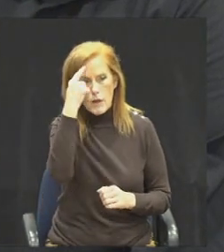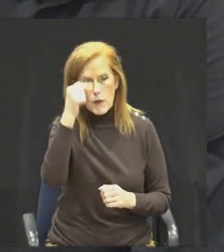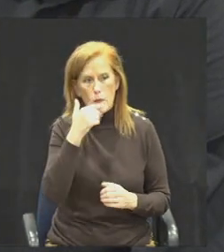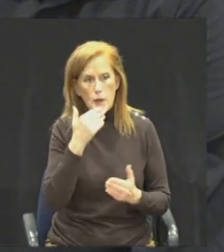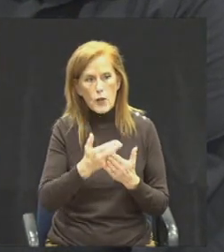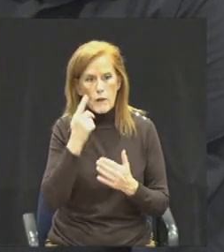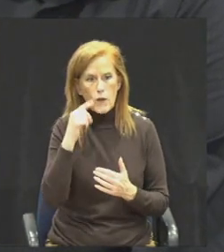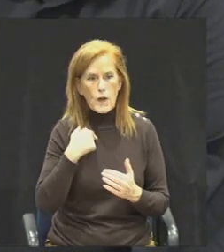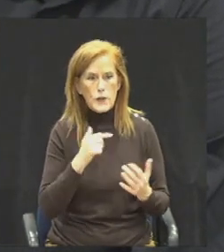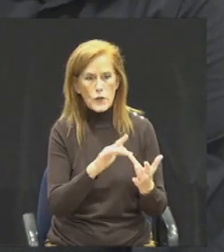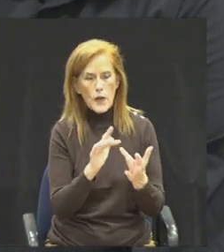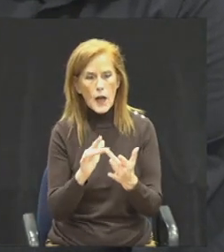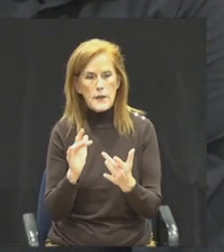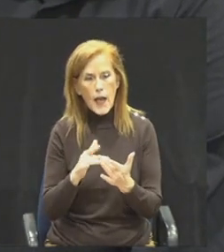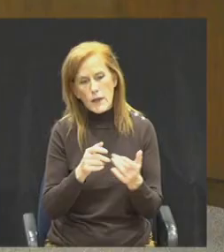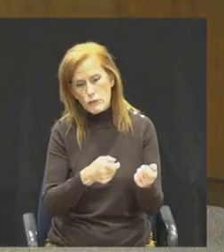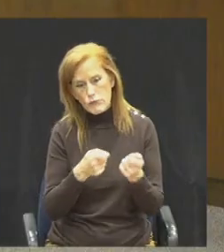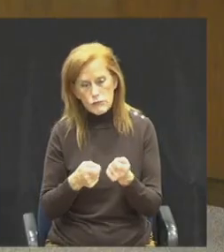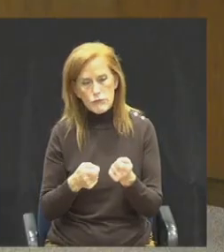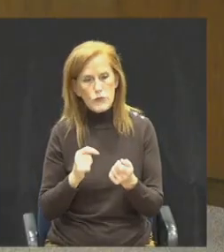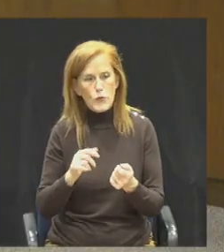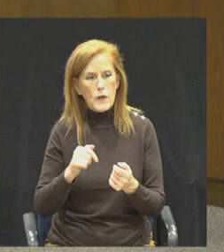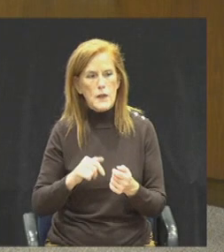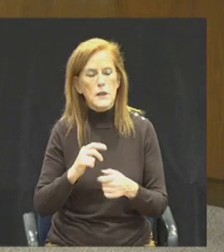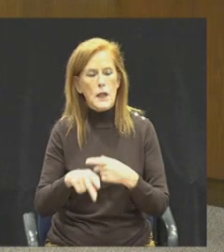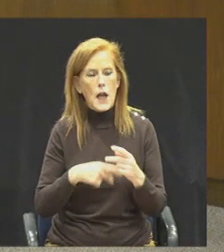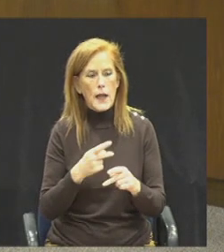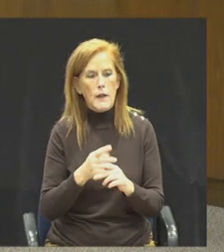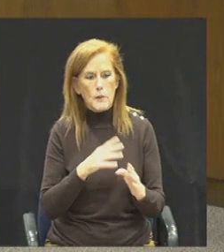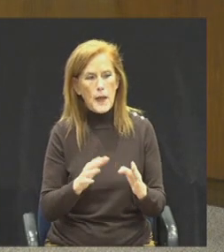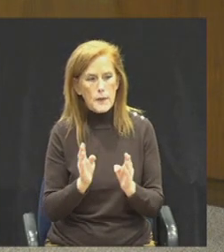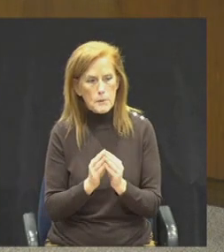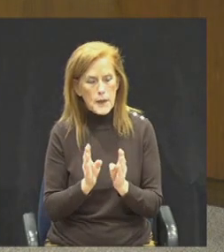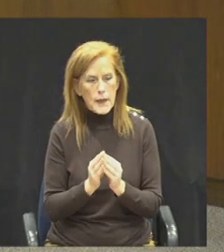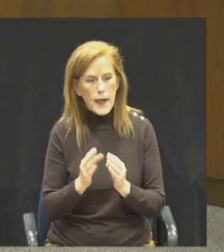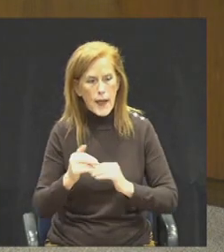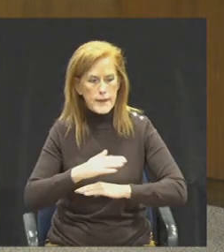So, mm-hmm. Yeah. Yeah, I think,